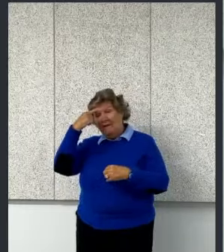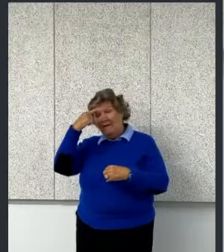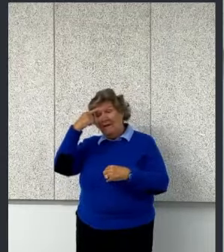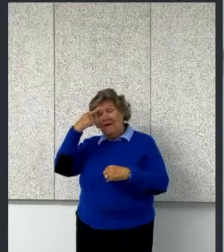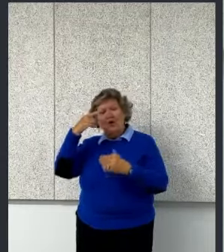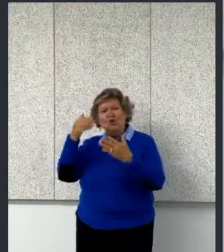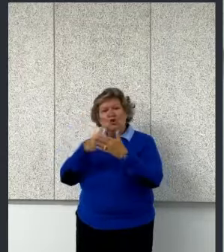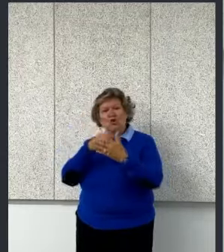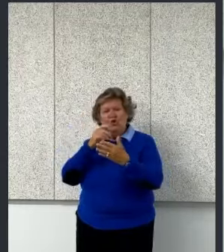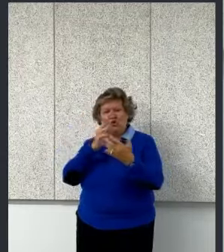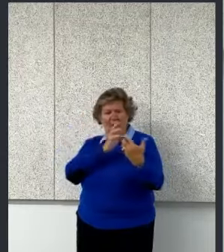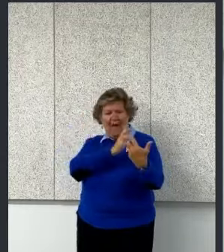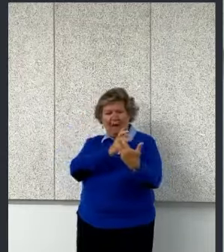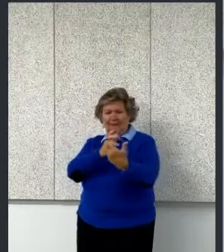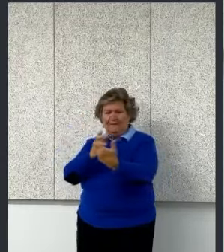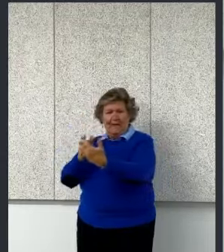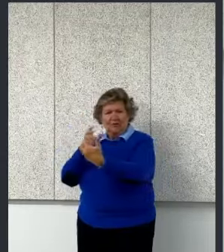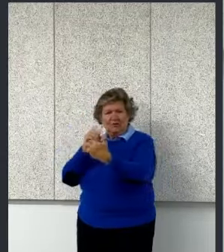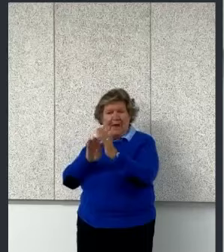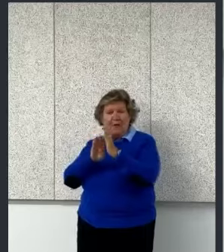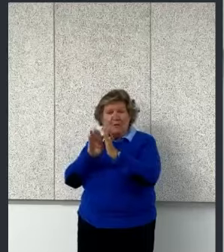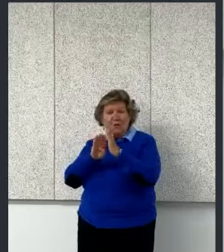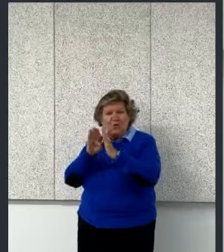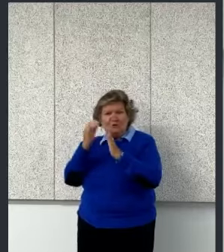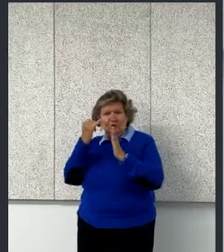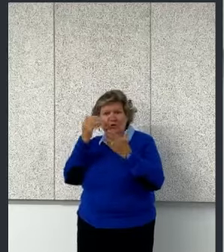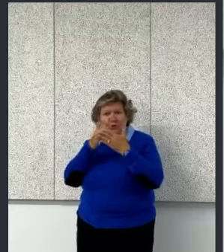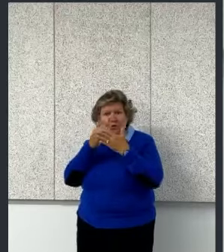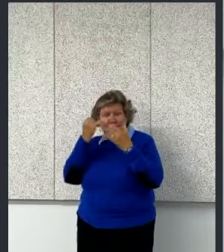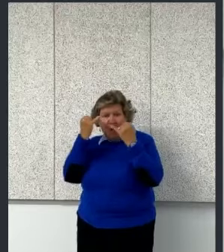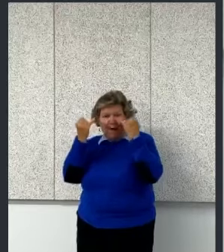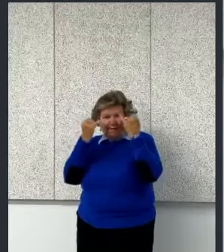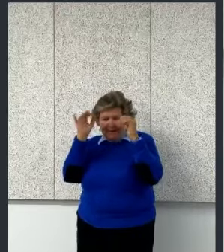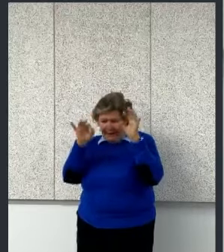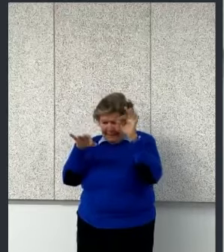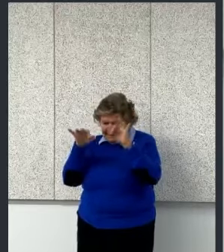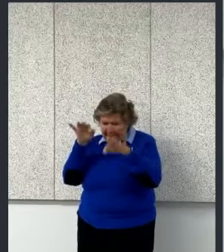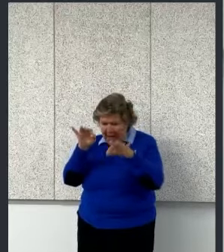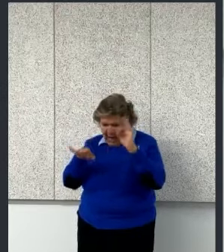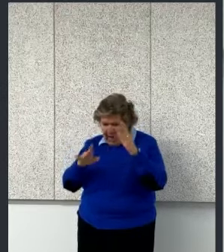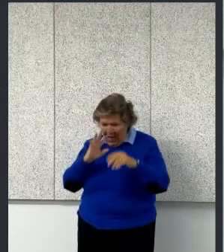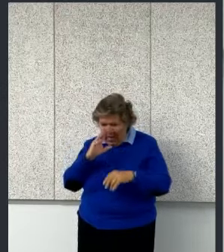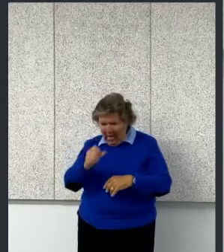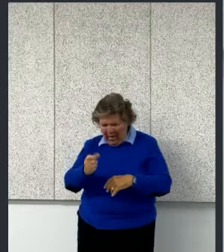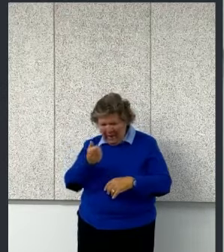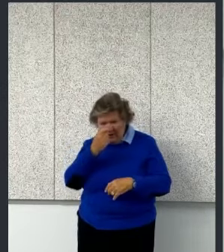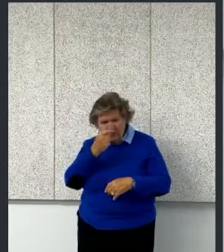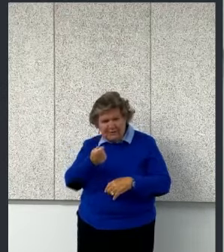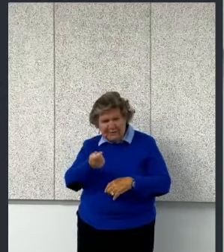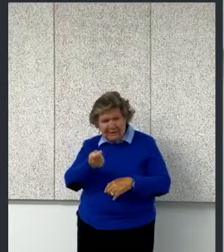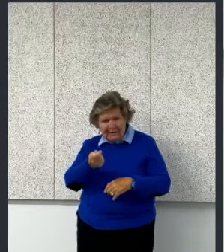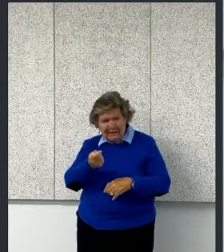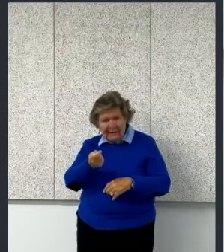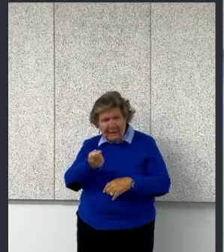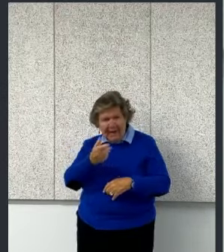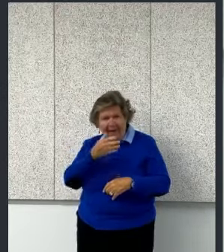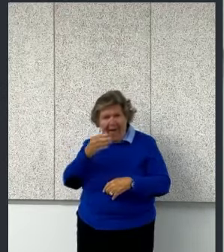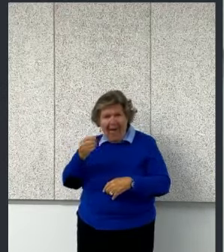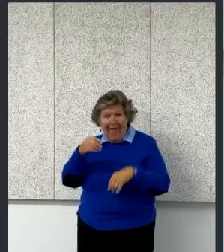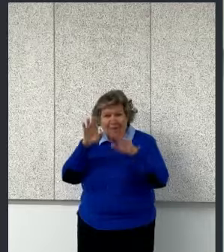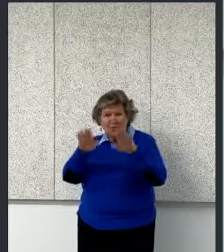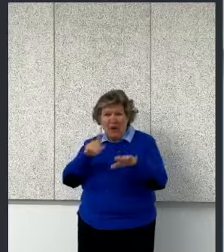new adaptations and emergent ideas that are interesting and great to